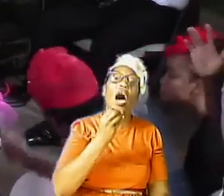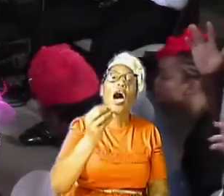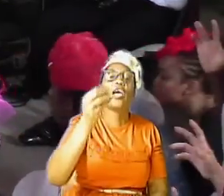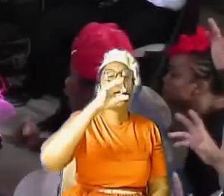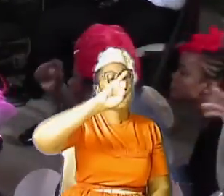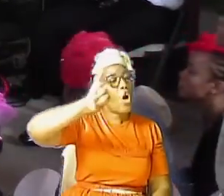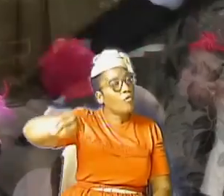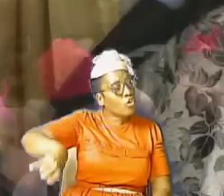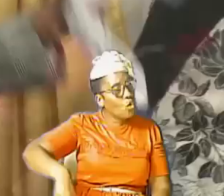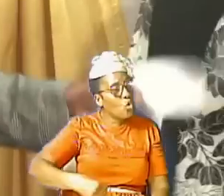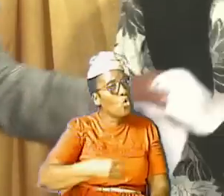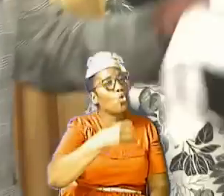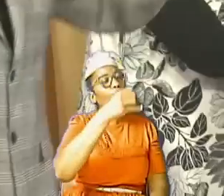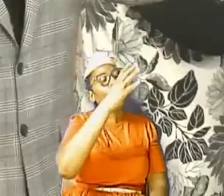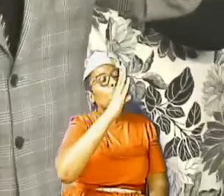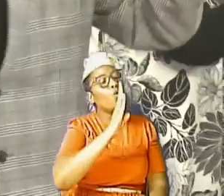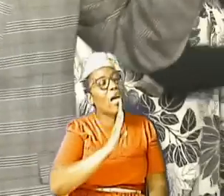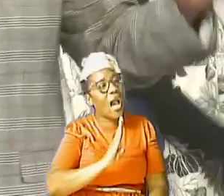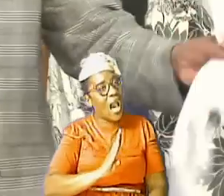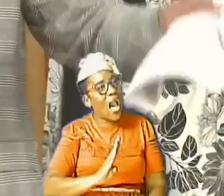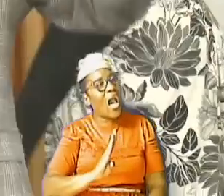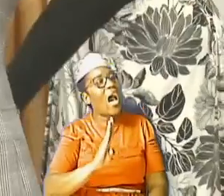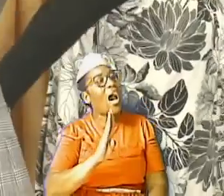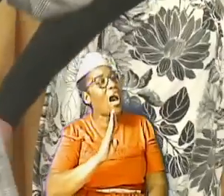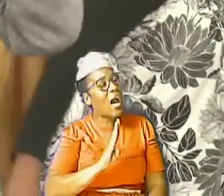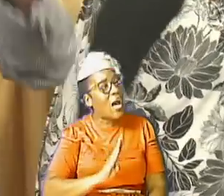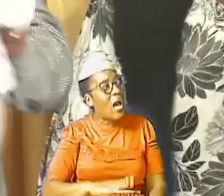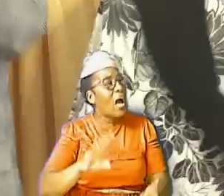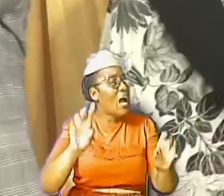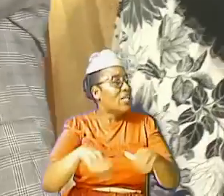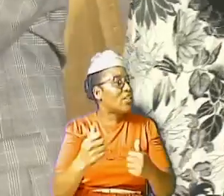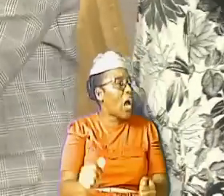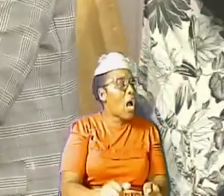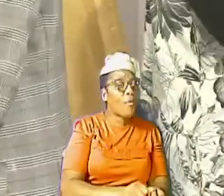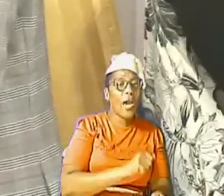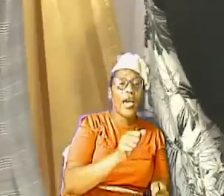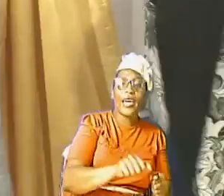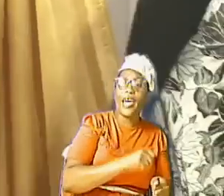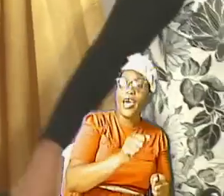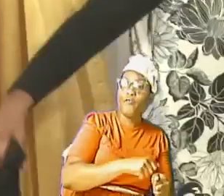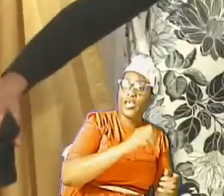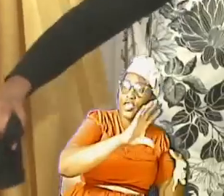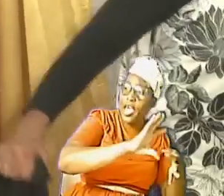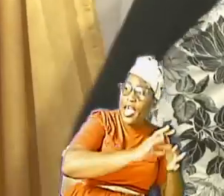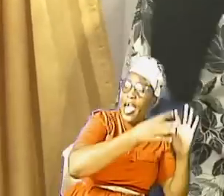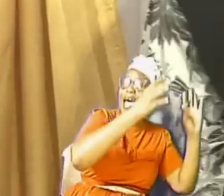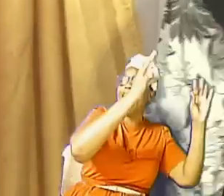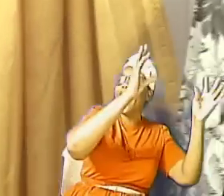Shall break every chain. The Lion of Judah. Oh, yes. Oh, yes. Oh, yes.